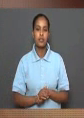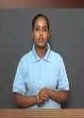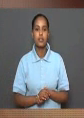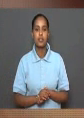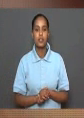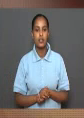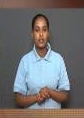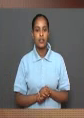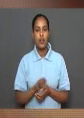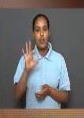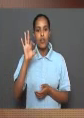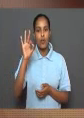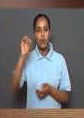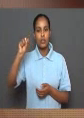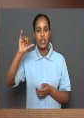polyurethane,